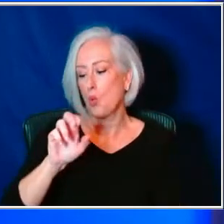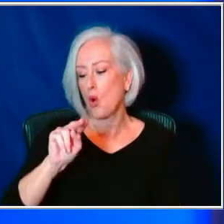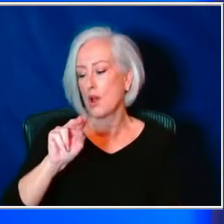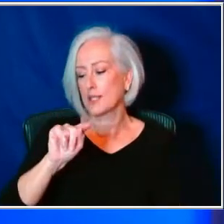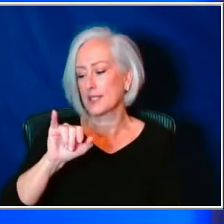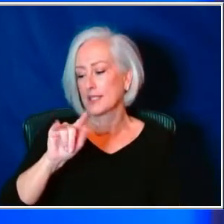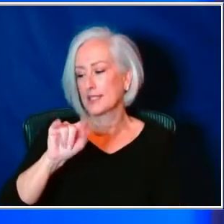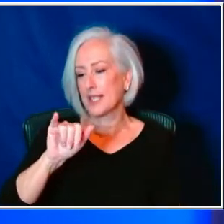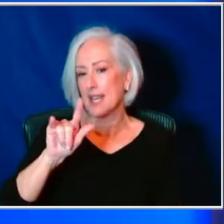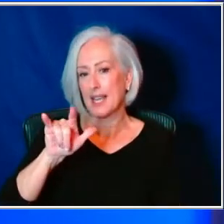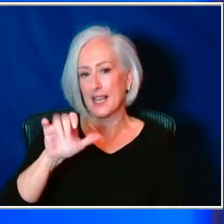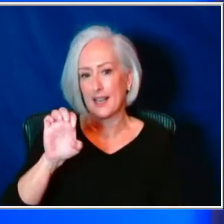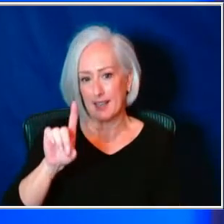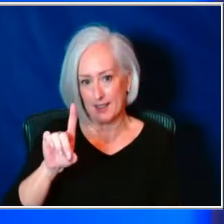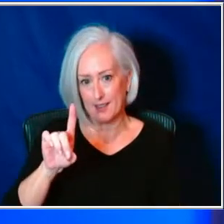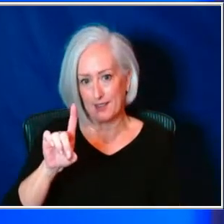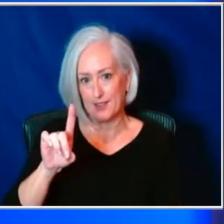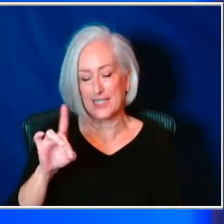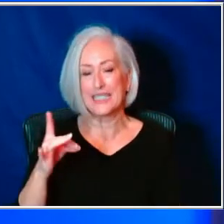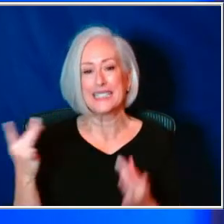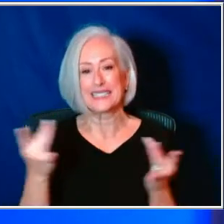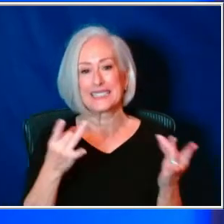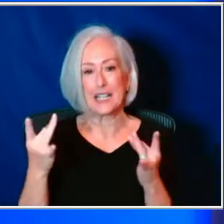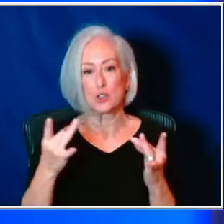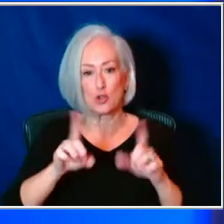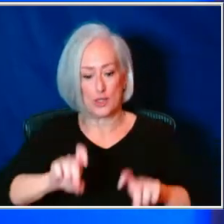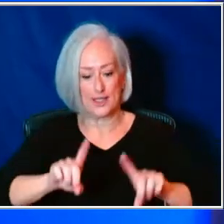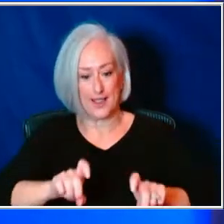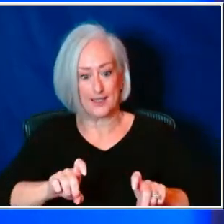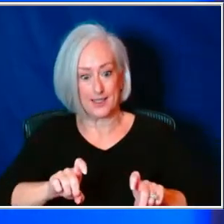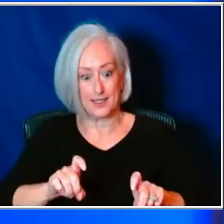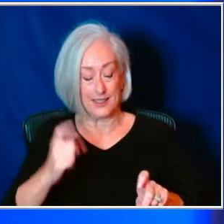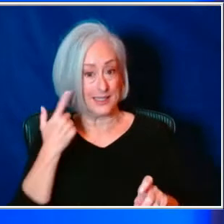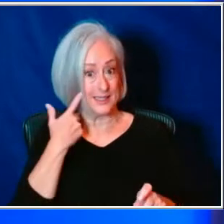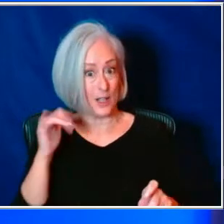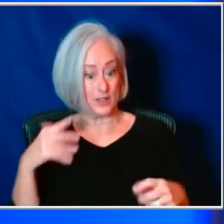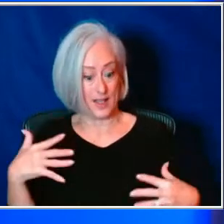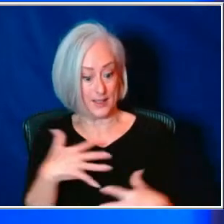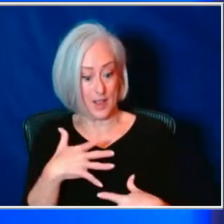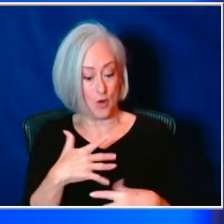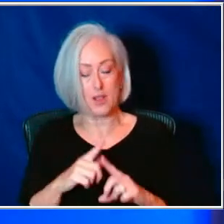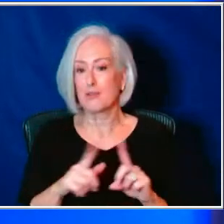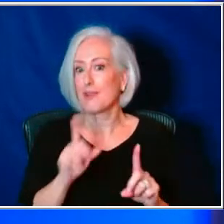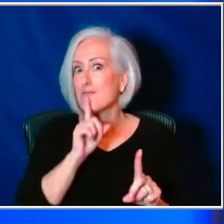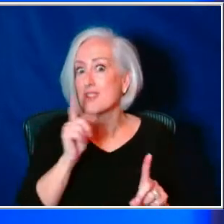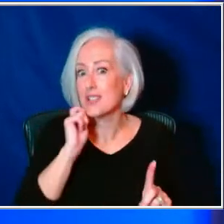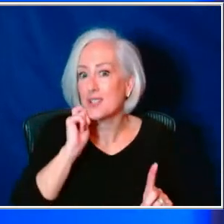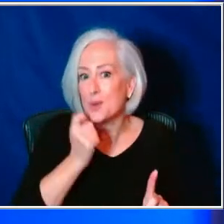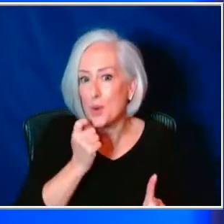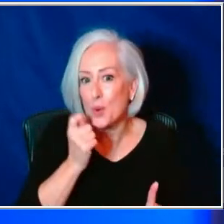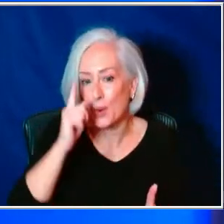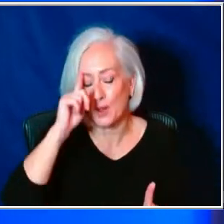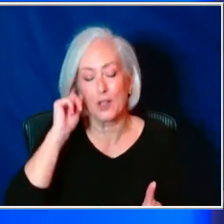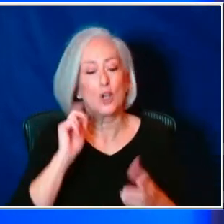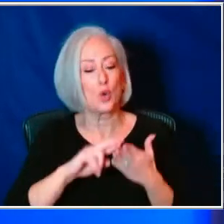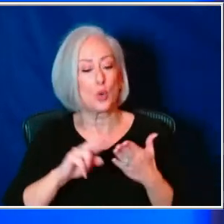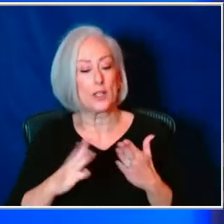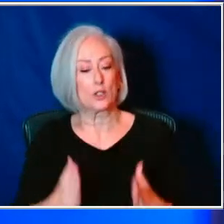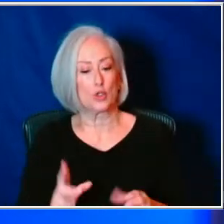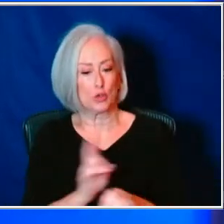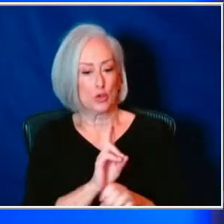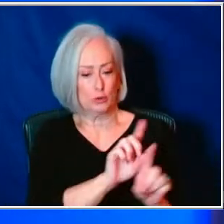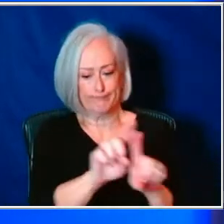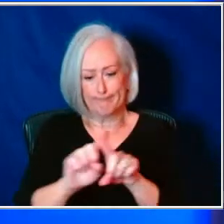little frightening, but it's actually really cool. It allows us as researchers to use a variety of machines and tools